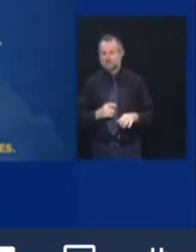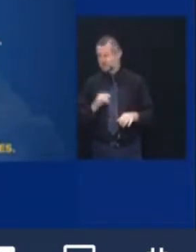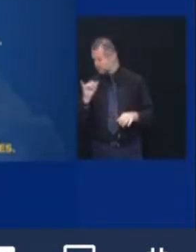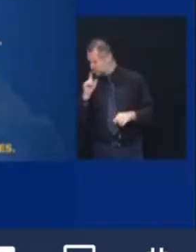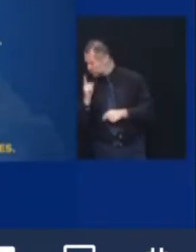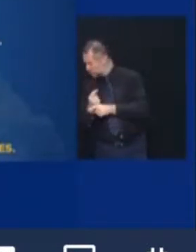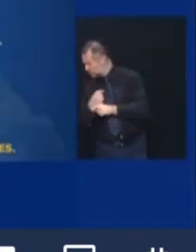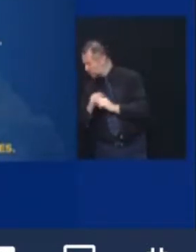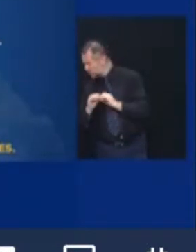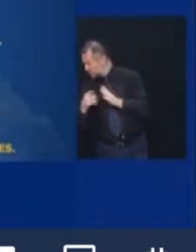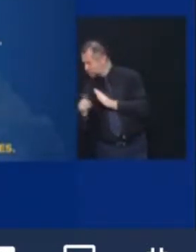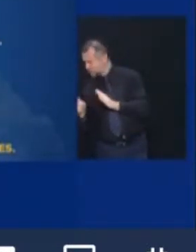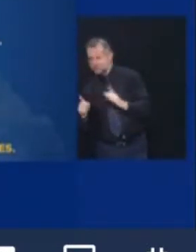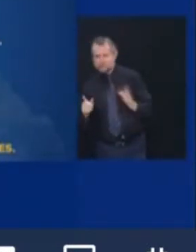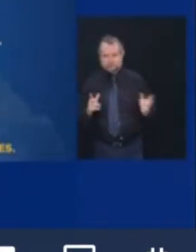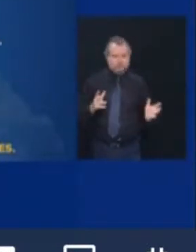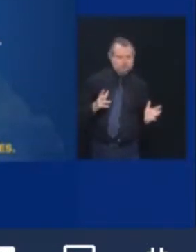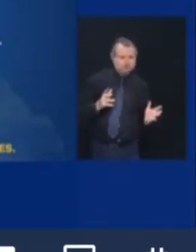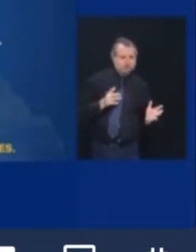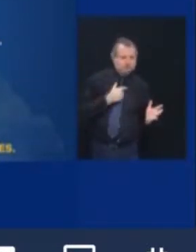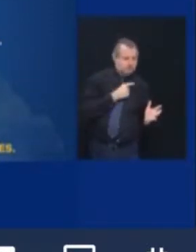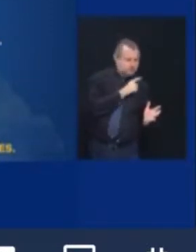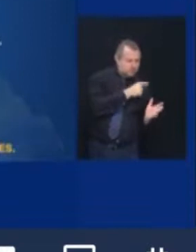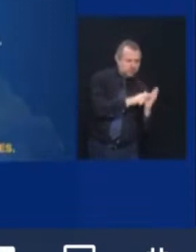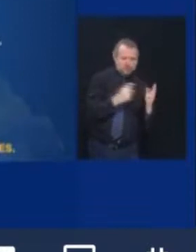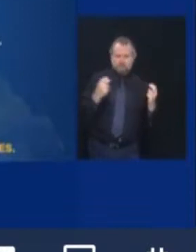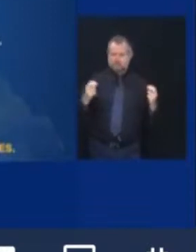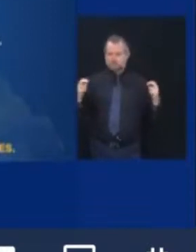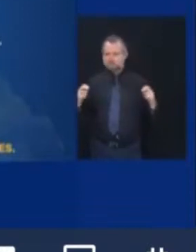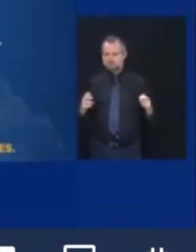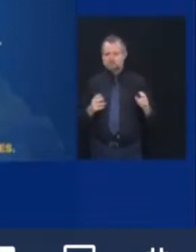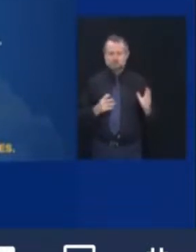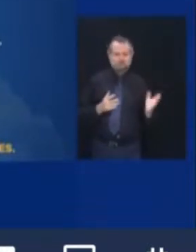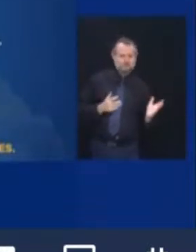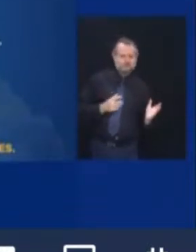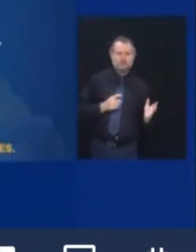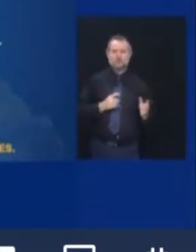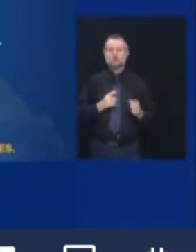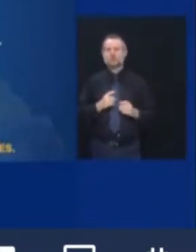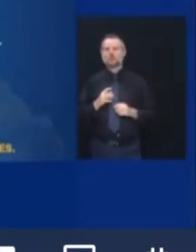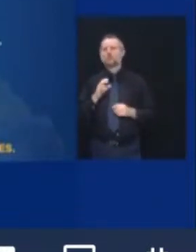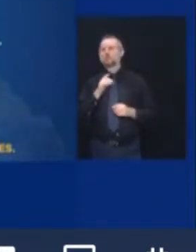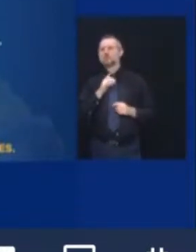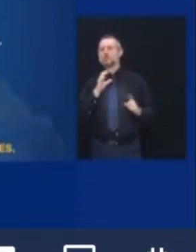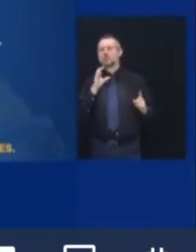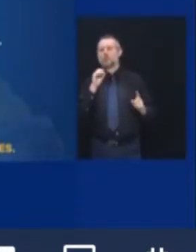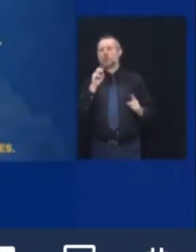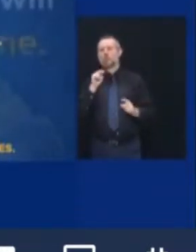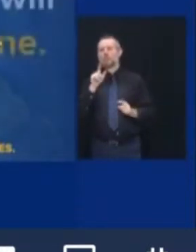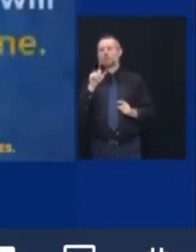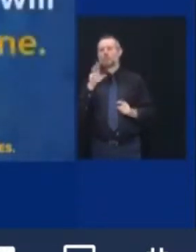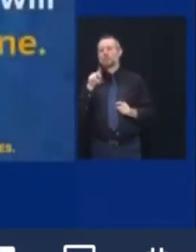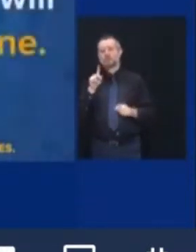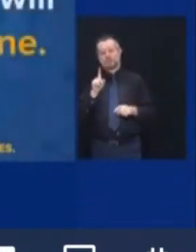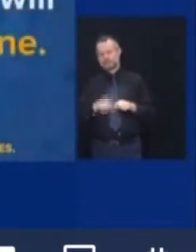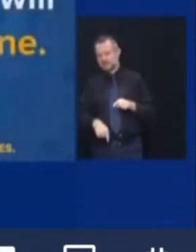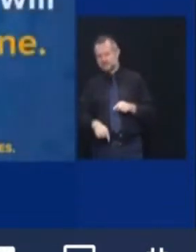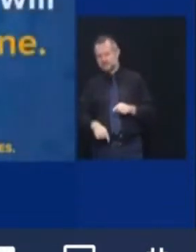Cortland with all as well. Schuyler are in the southern tier as well, and Cortland and Milwaukee with the college. Okay.